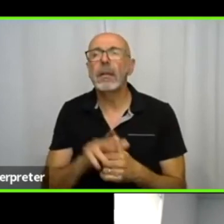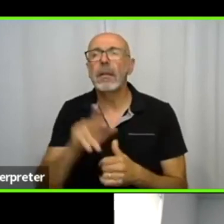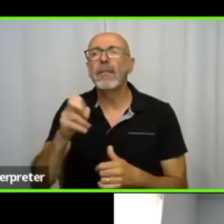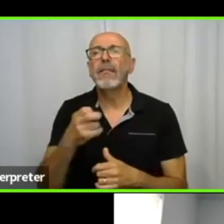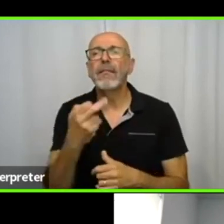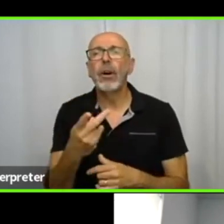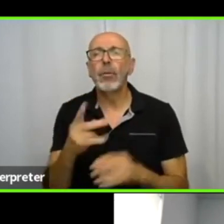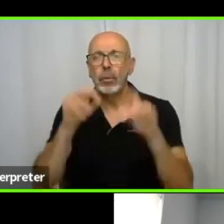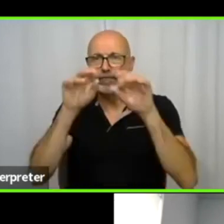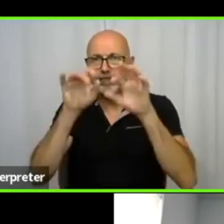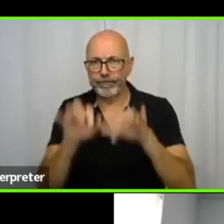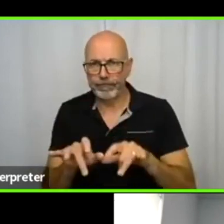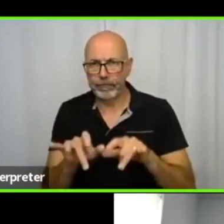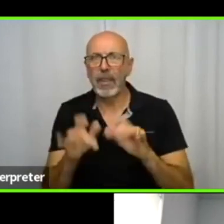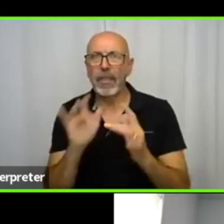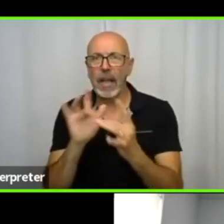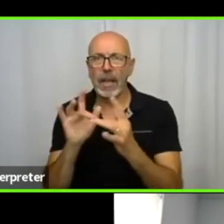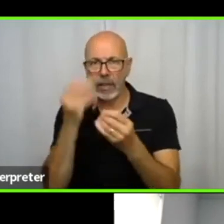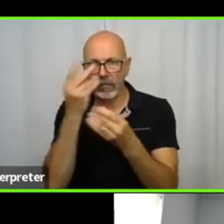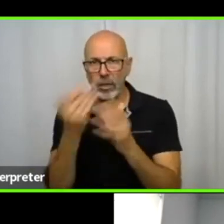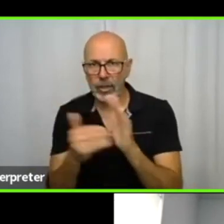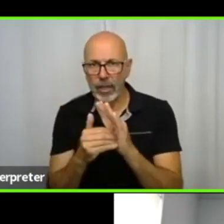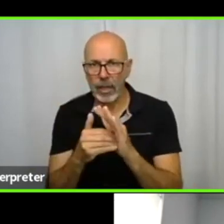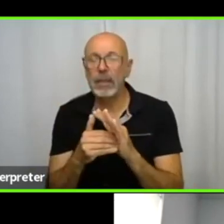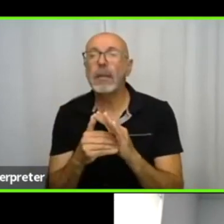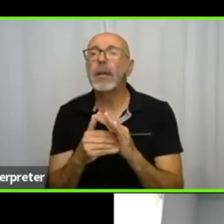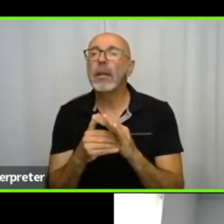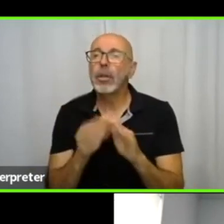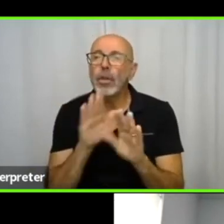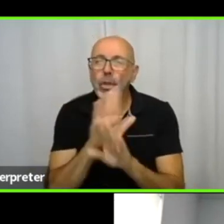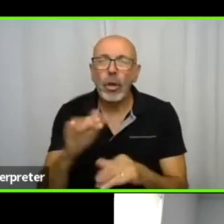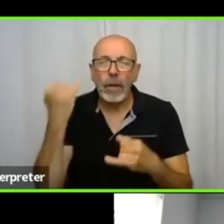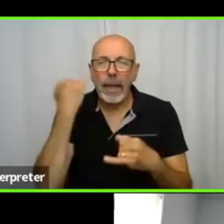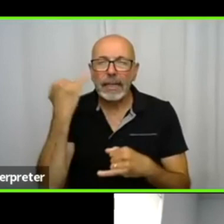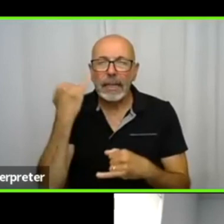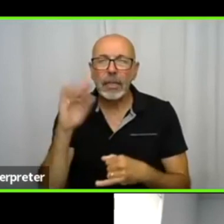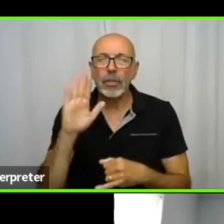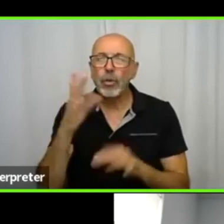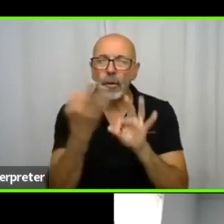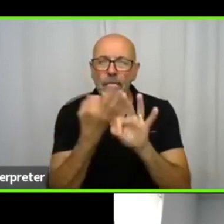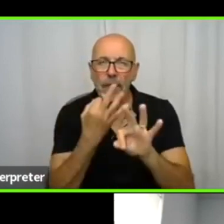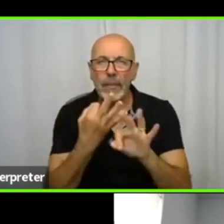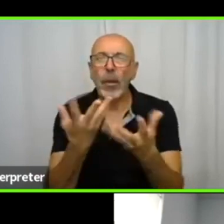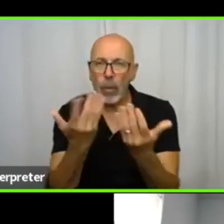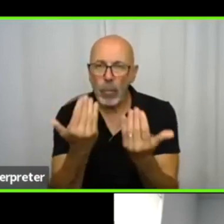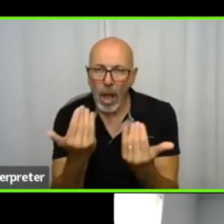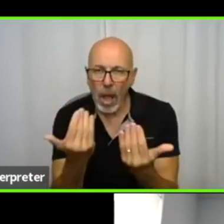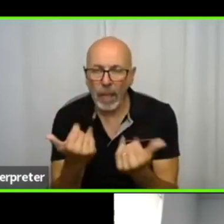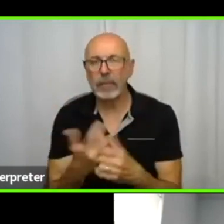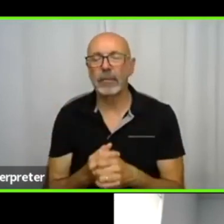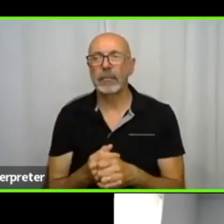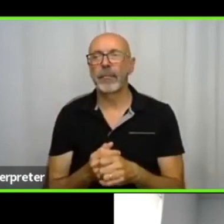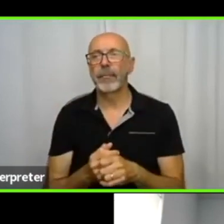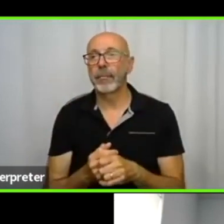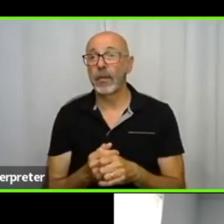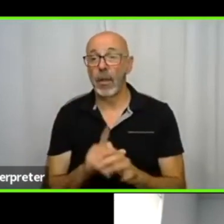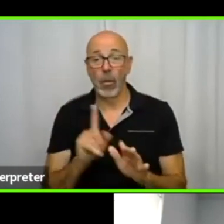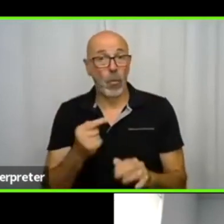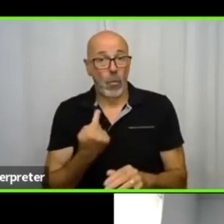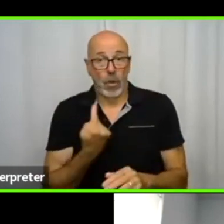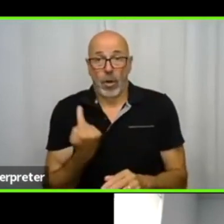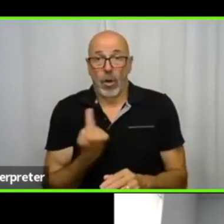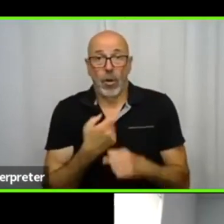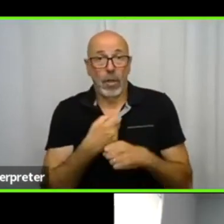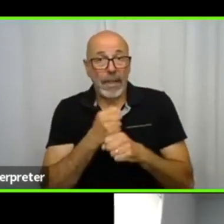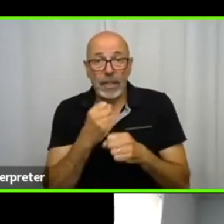one more time. We want to hear from you. We need to hear from you. We can only make